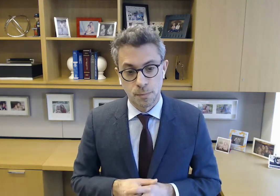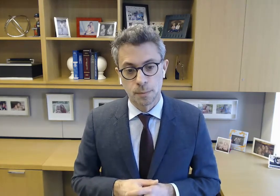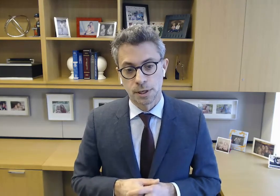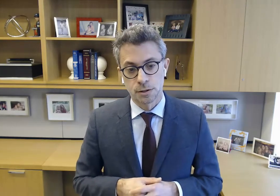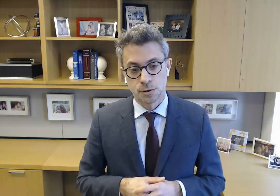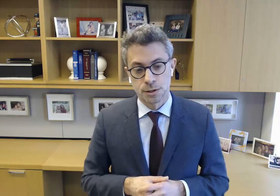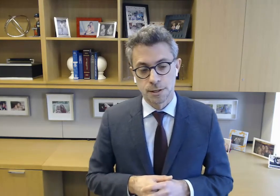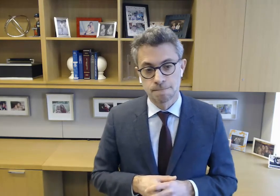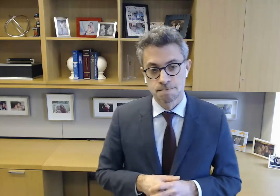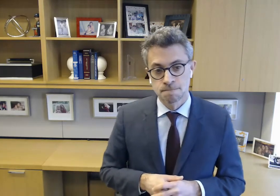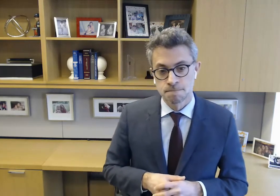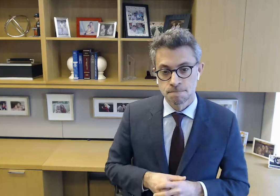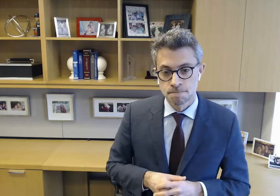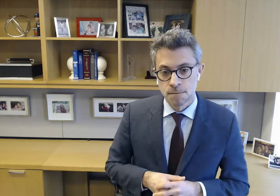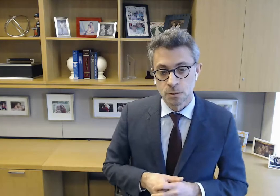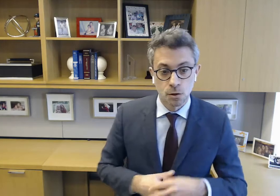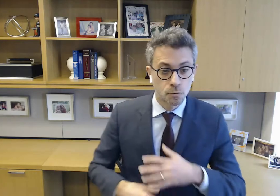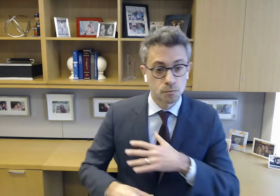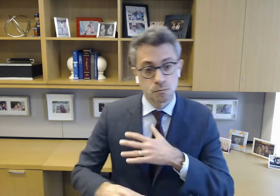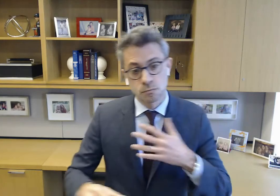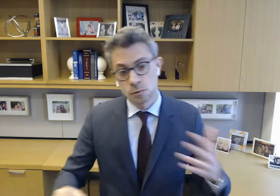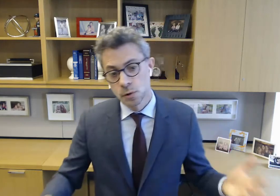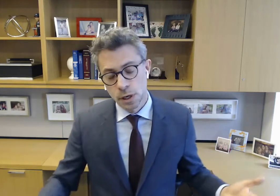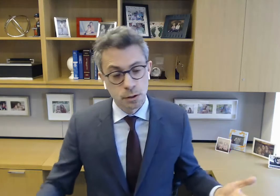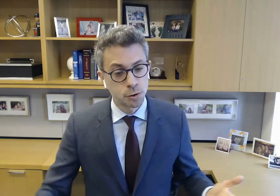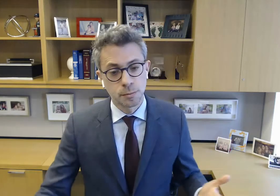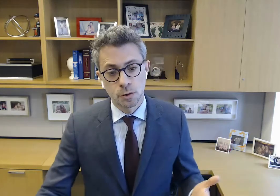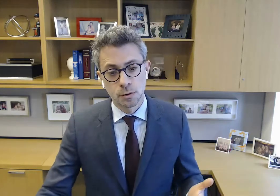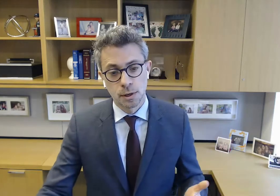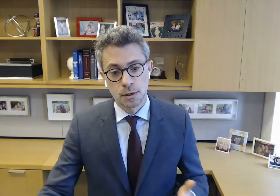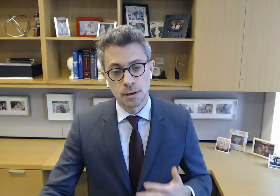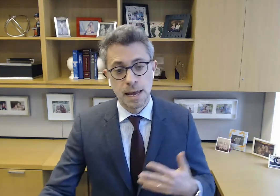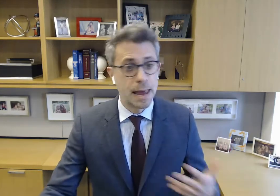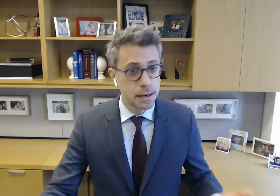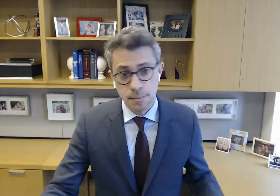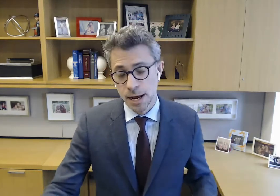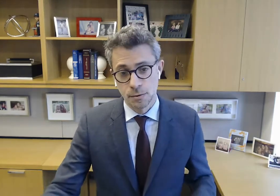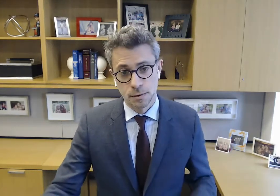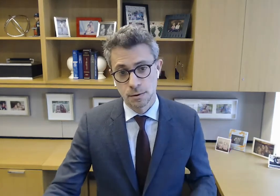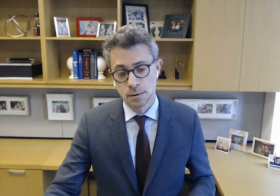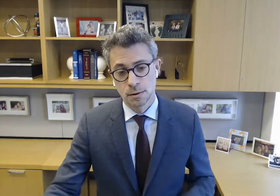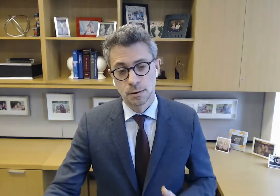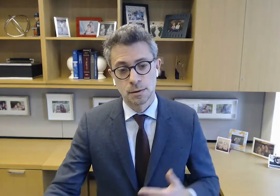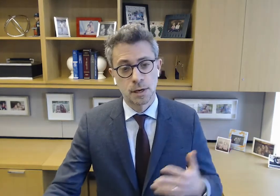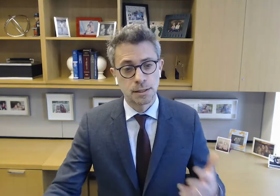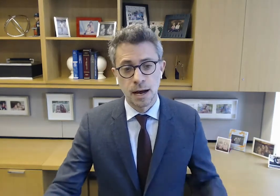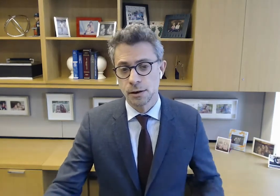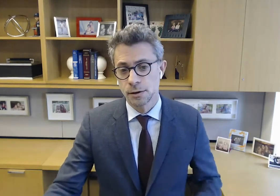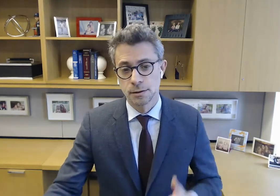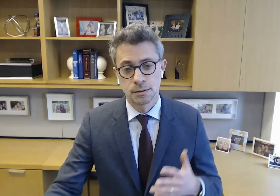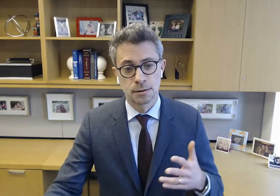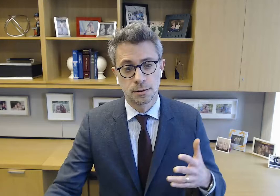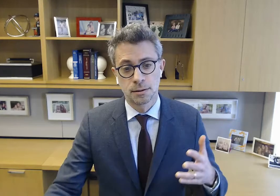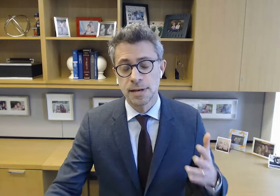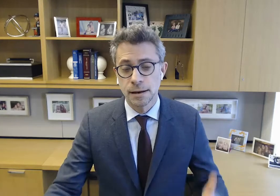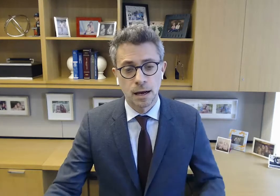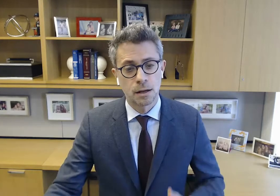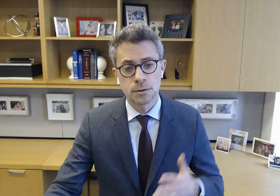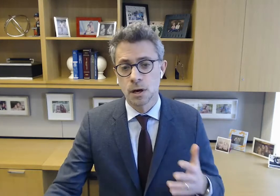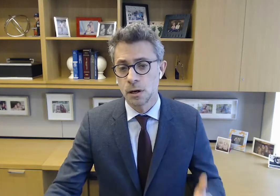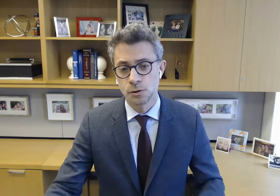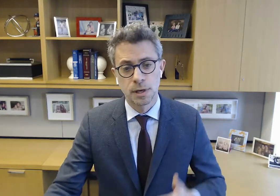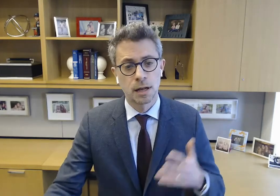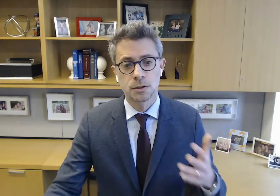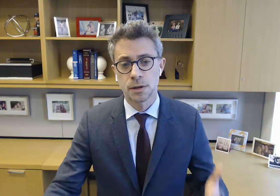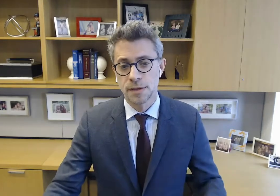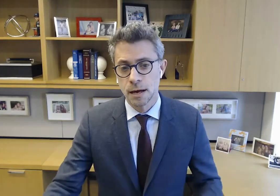lawyers for the public interest. So you can contribute any amount, a dollar, $10,